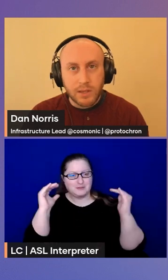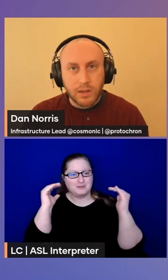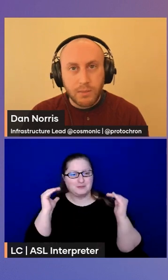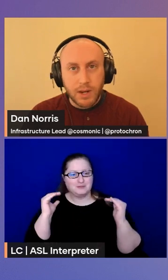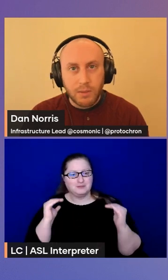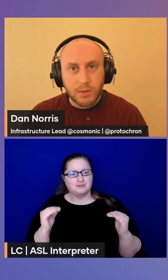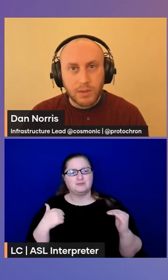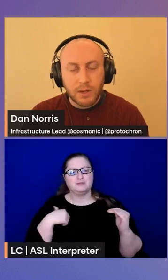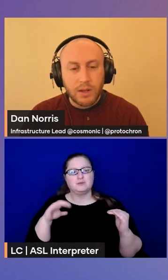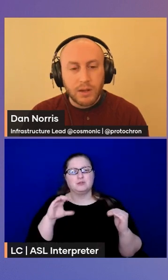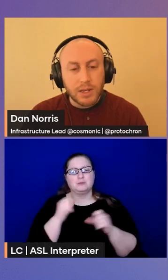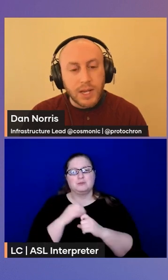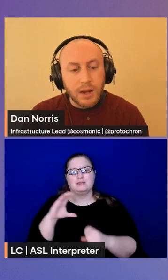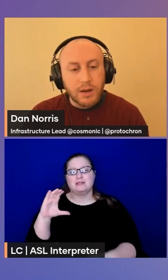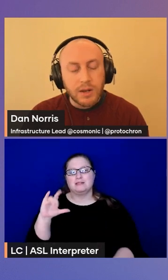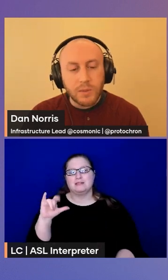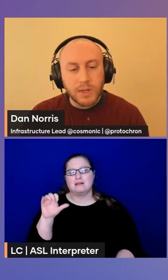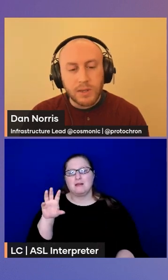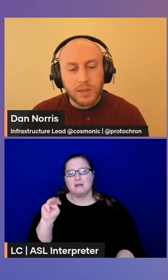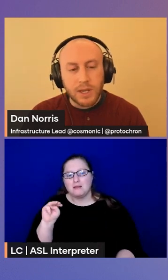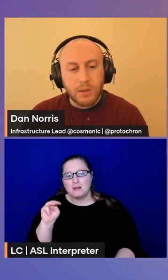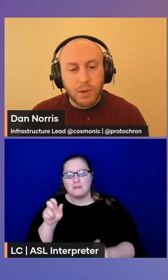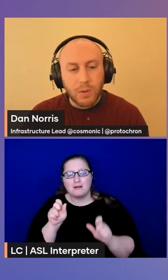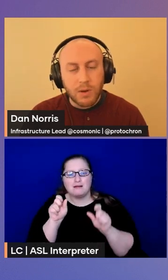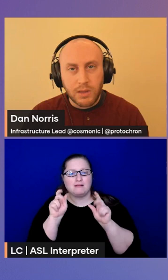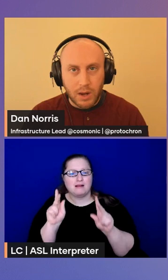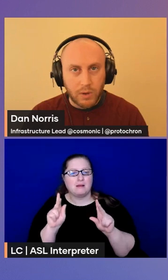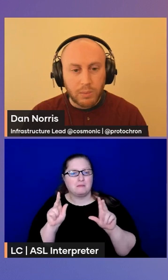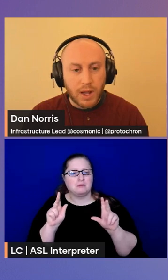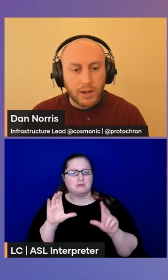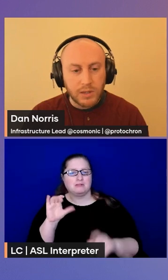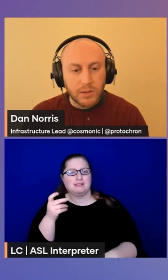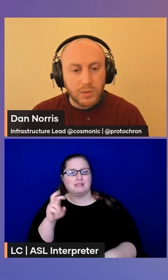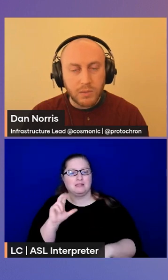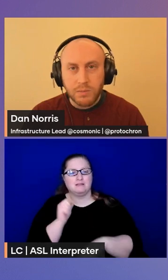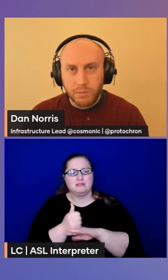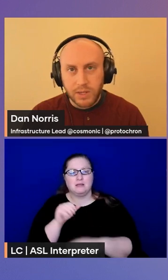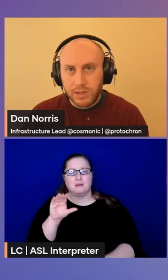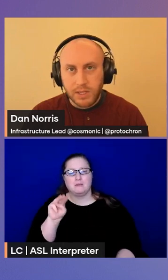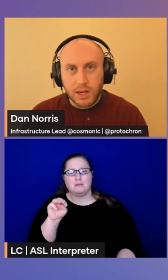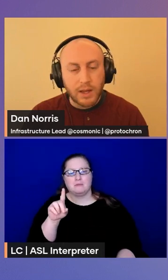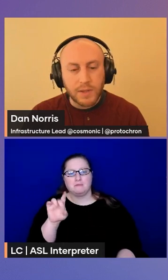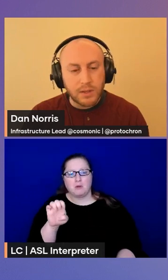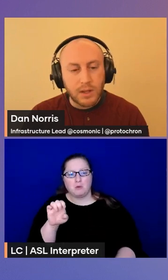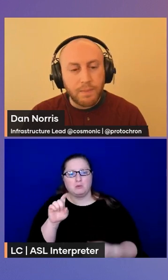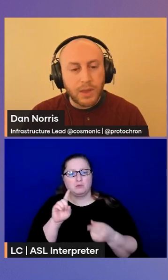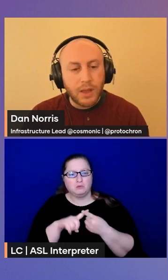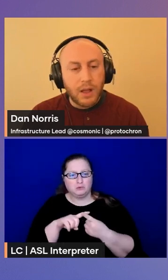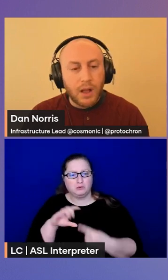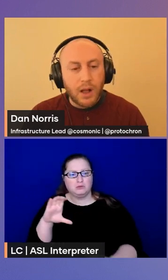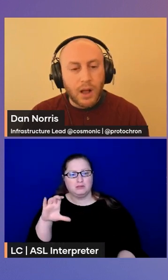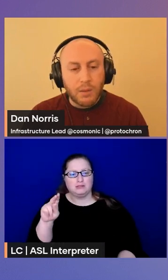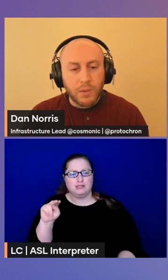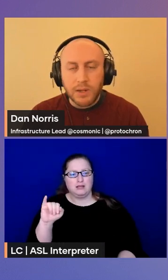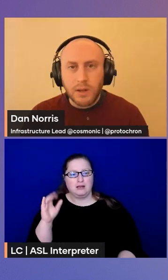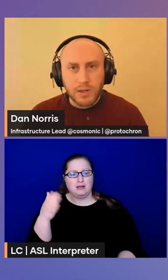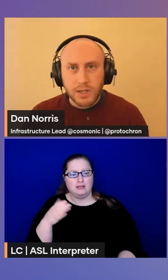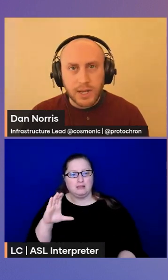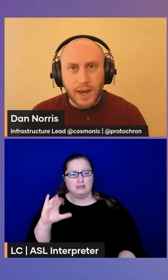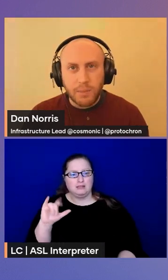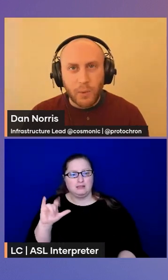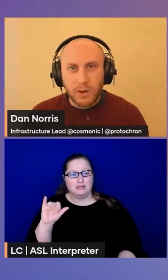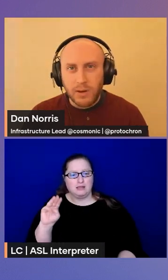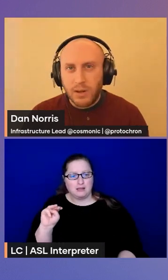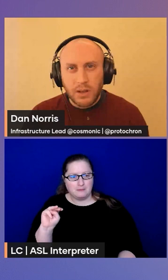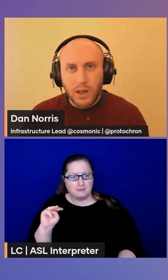this a Cilium-enabled container is we set the mode in the network block to the CNI of Cilium. We declare just a